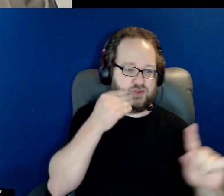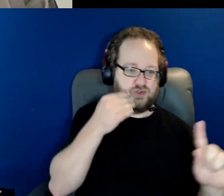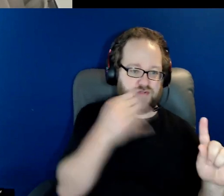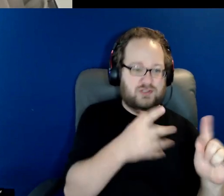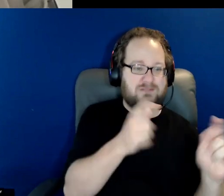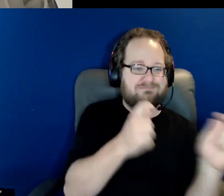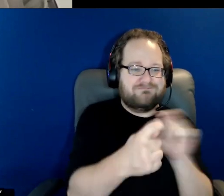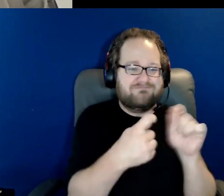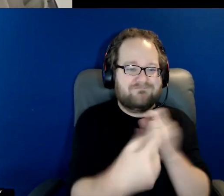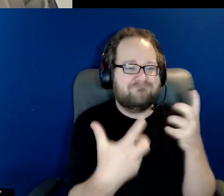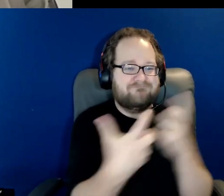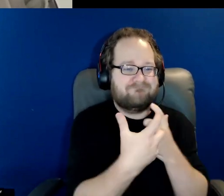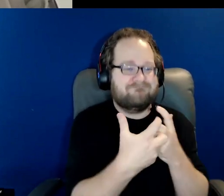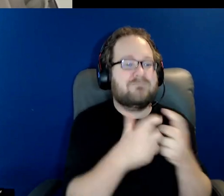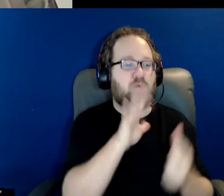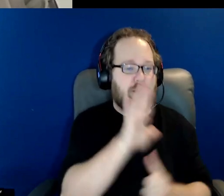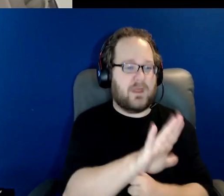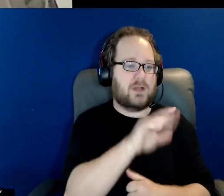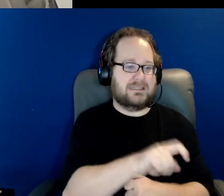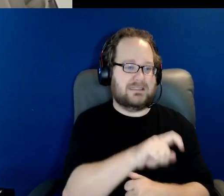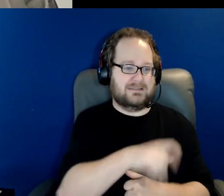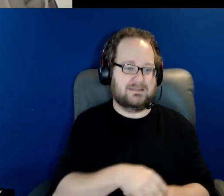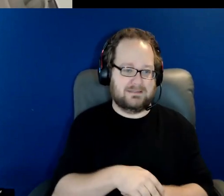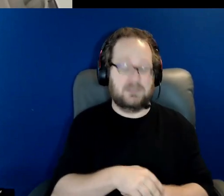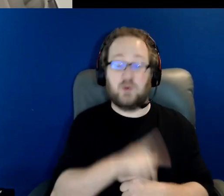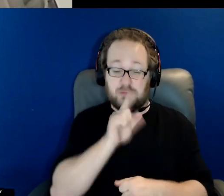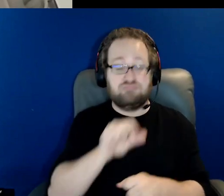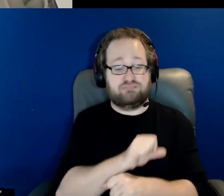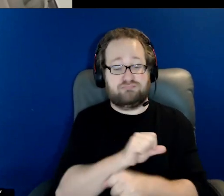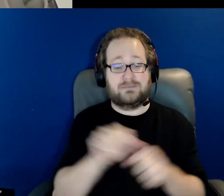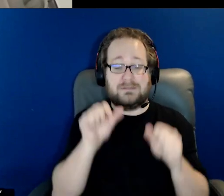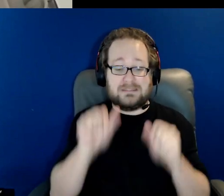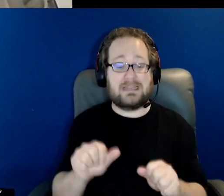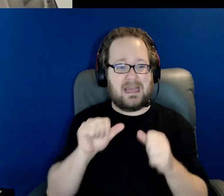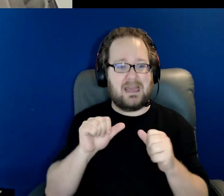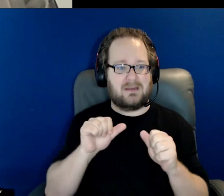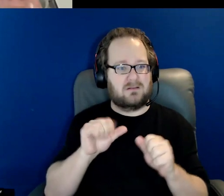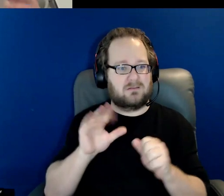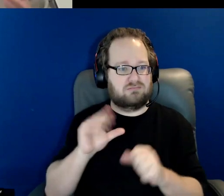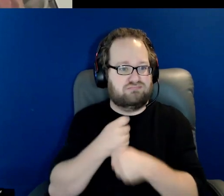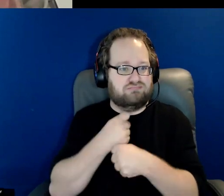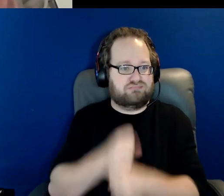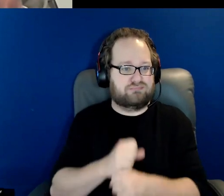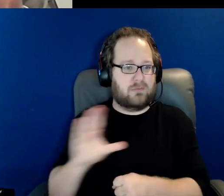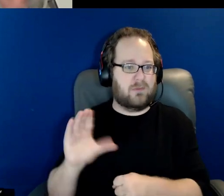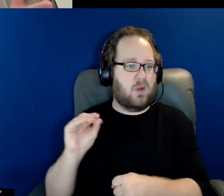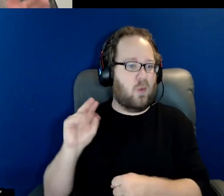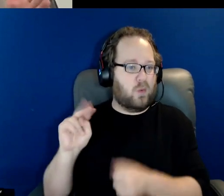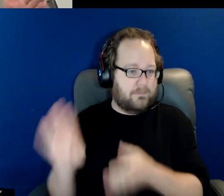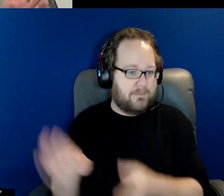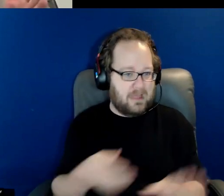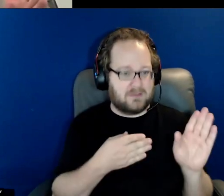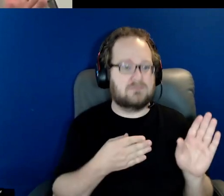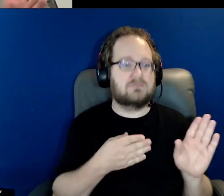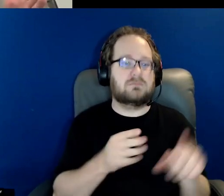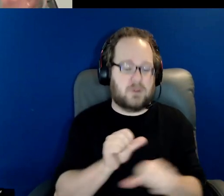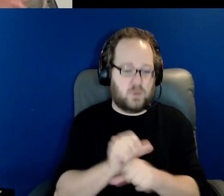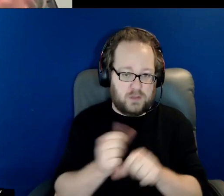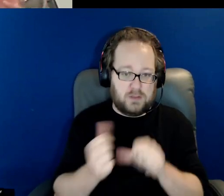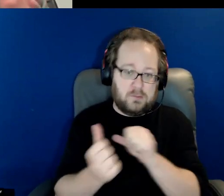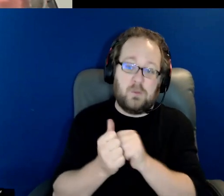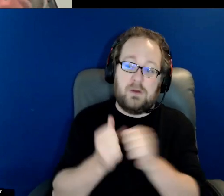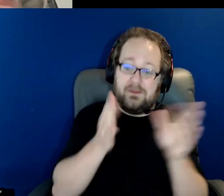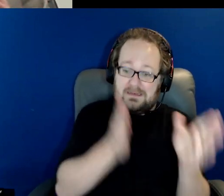difference for them and their needs so that they truly can create their own plan and work with both individuals